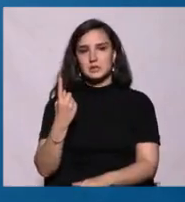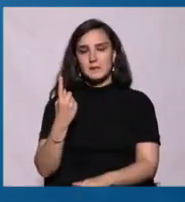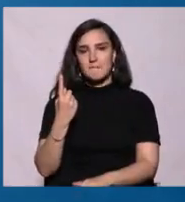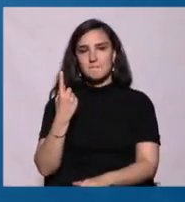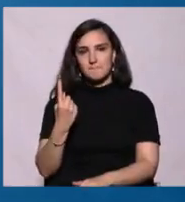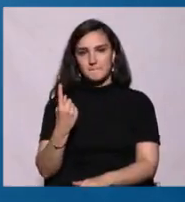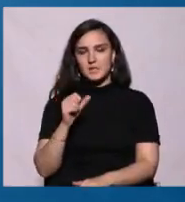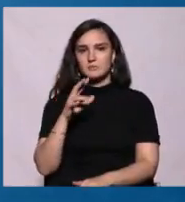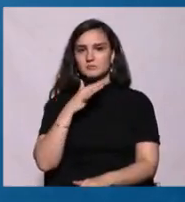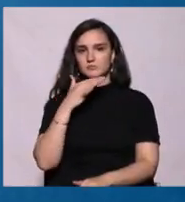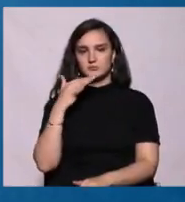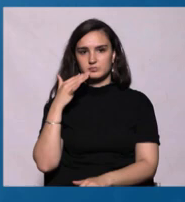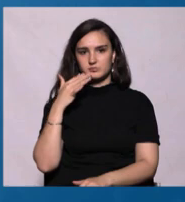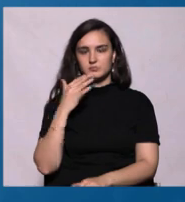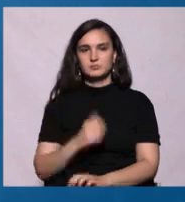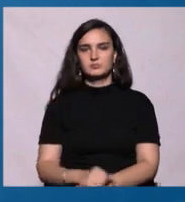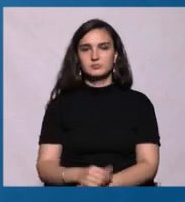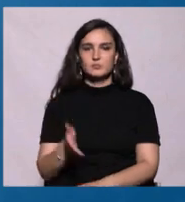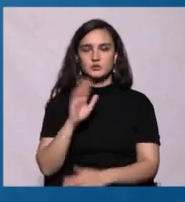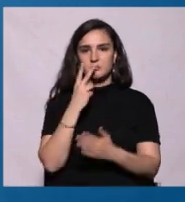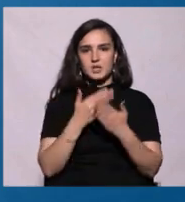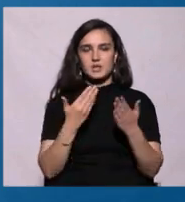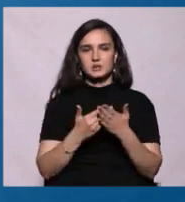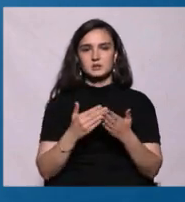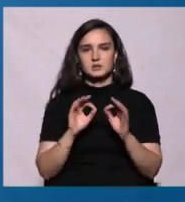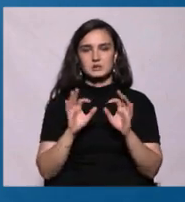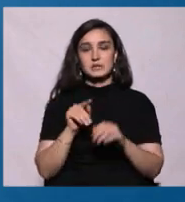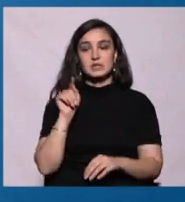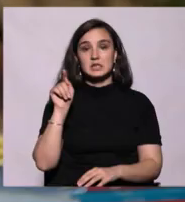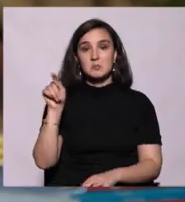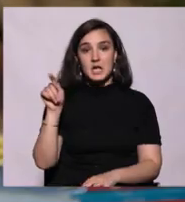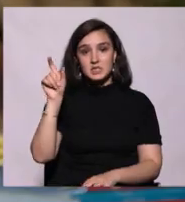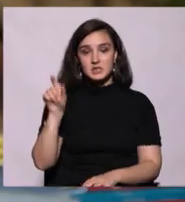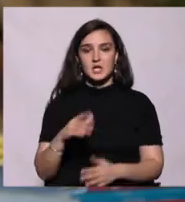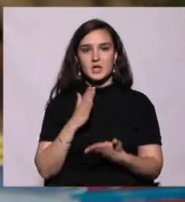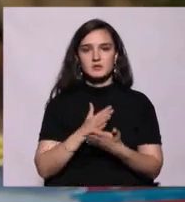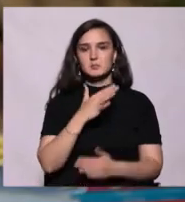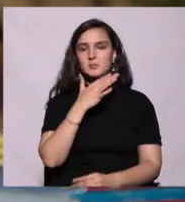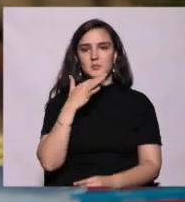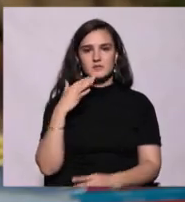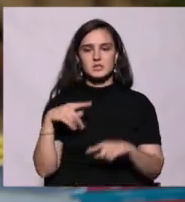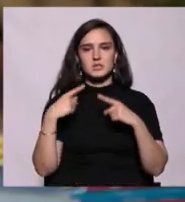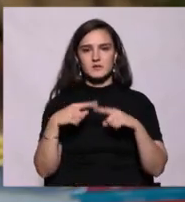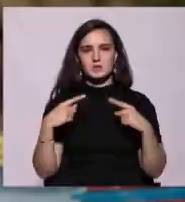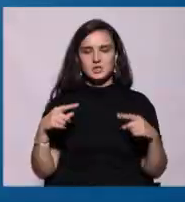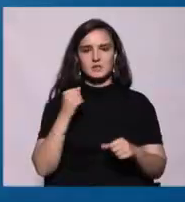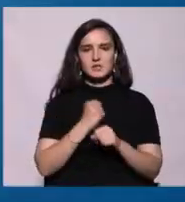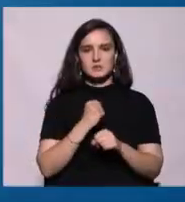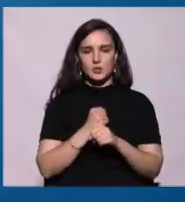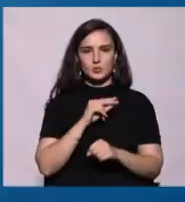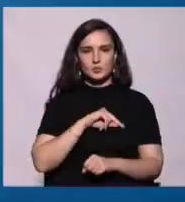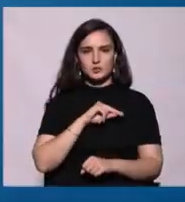plural. Let's look at our example. He has many different